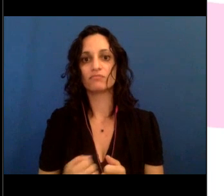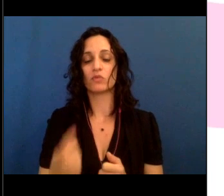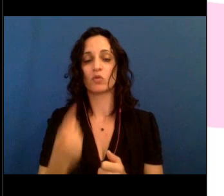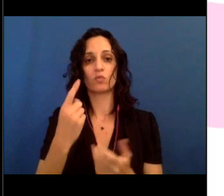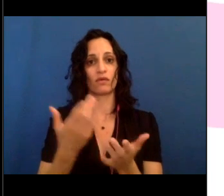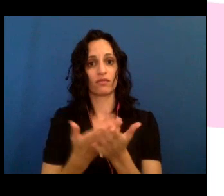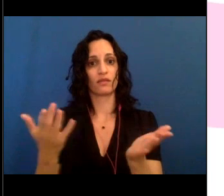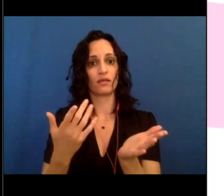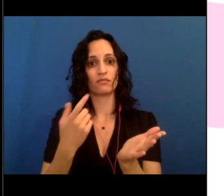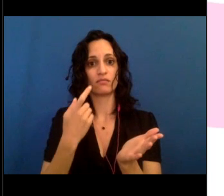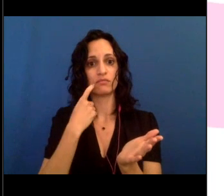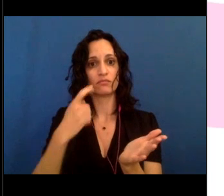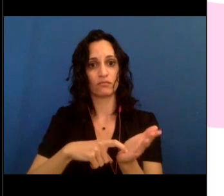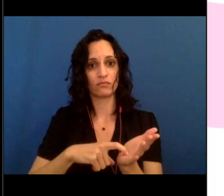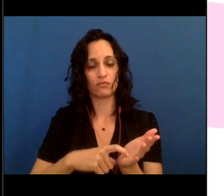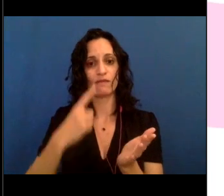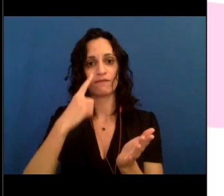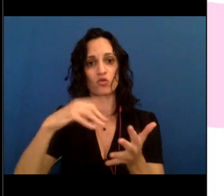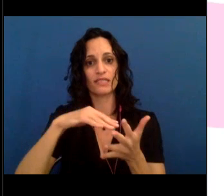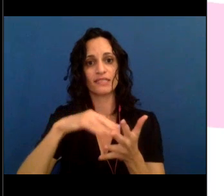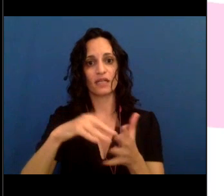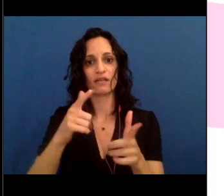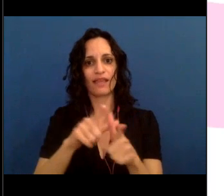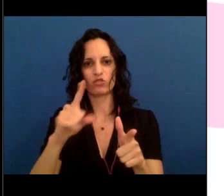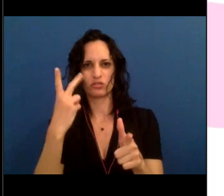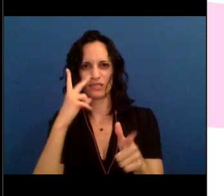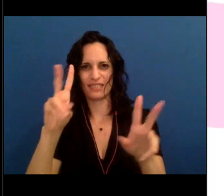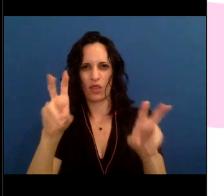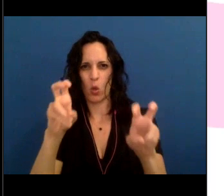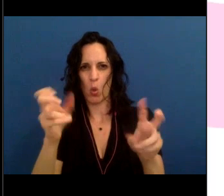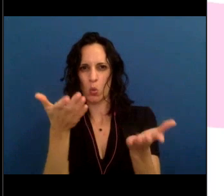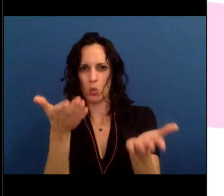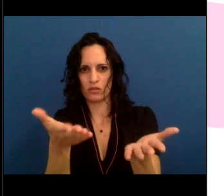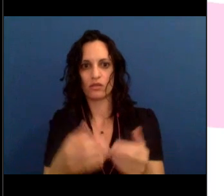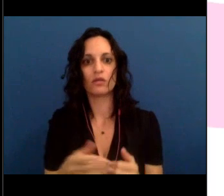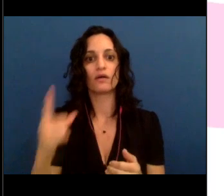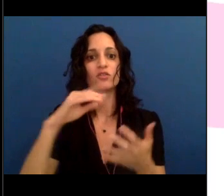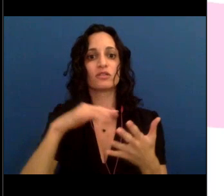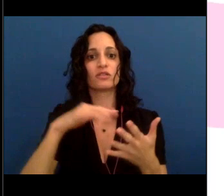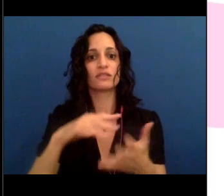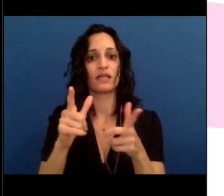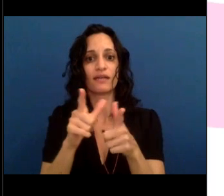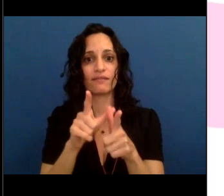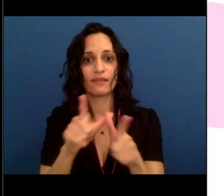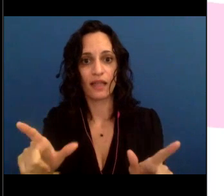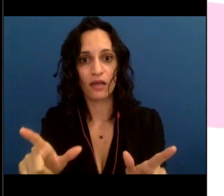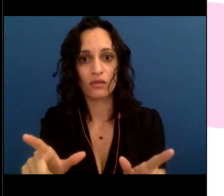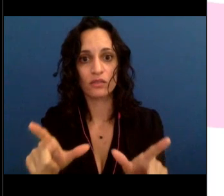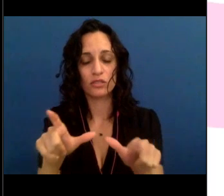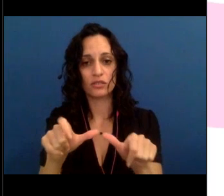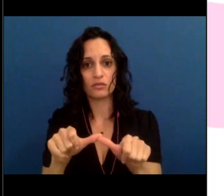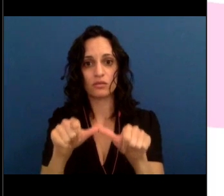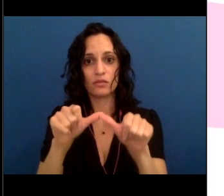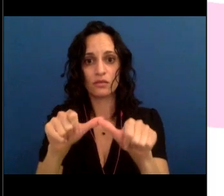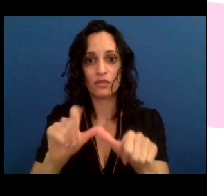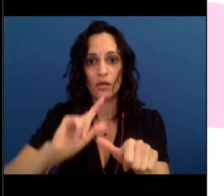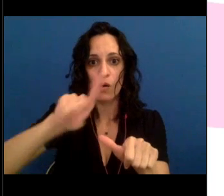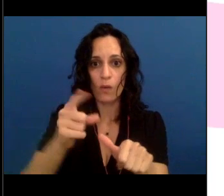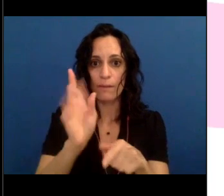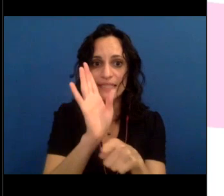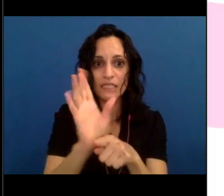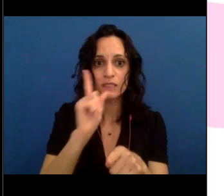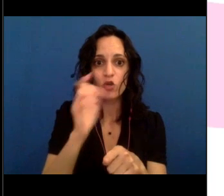for the study of language to remain solely the business of a handful of specialists would be quite an unacceptable state